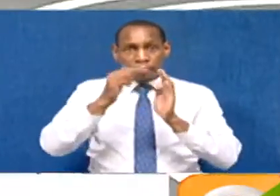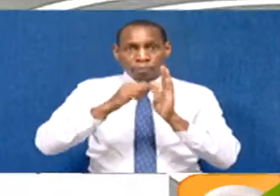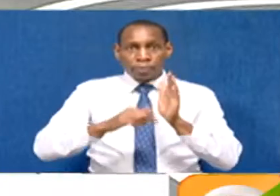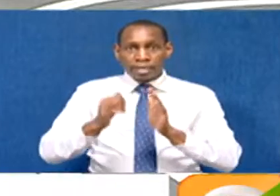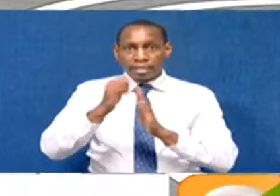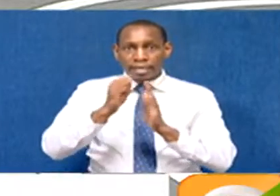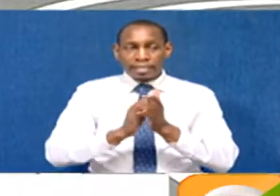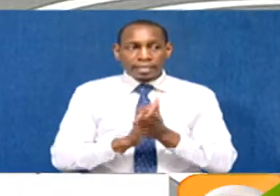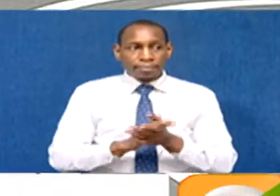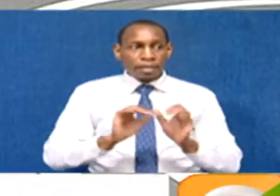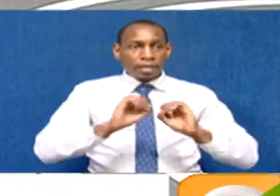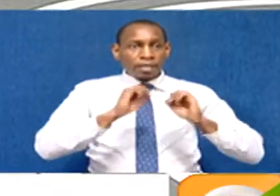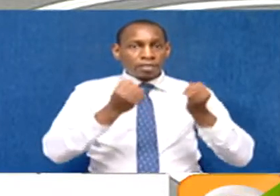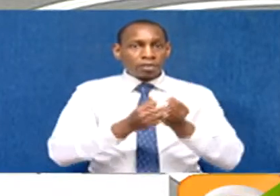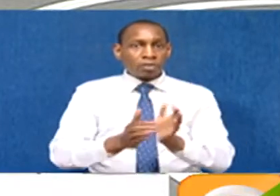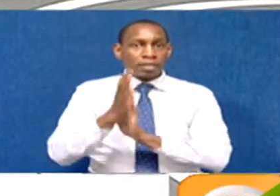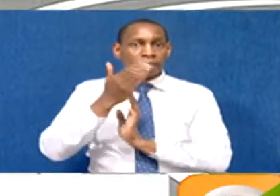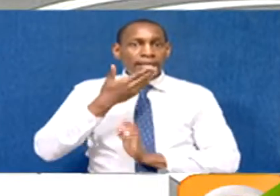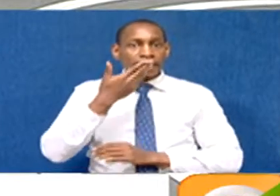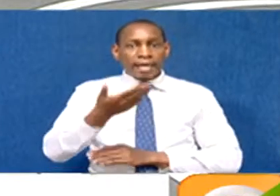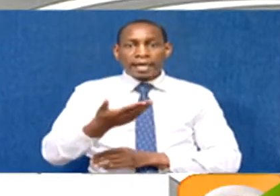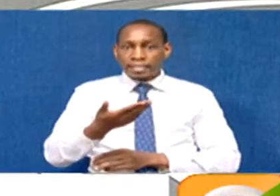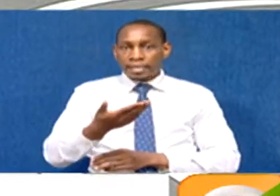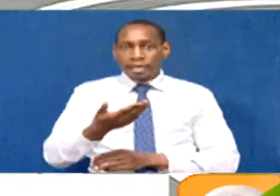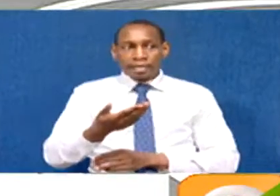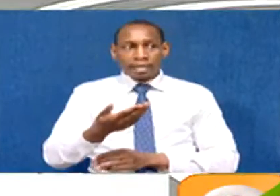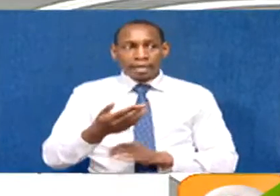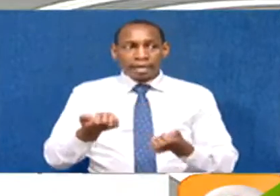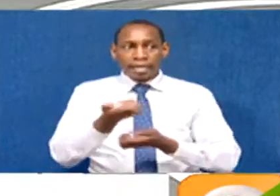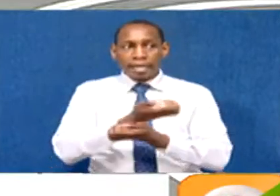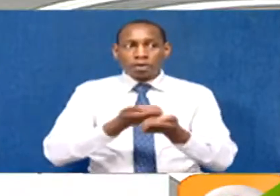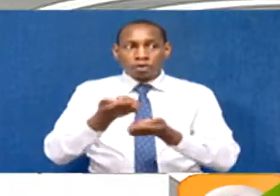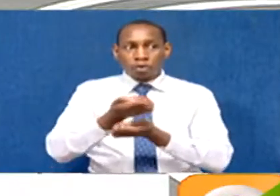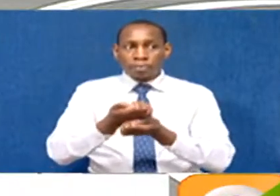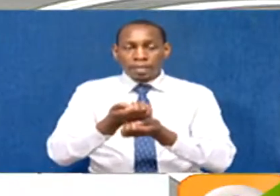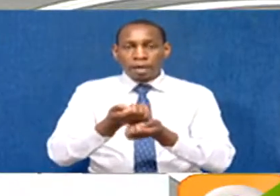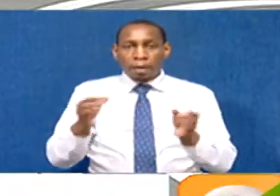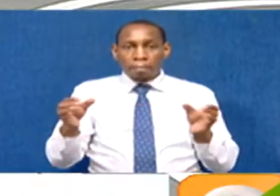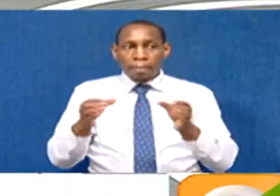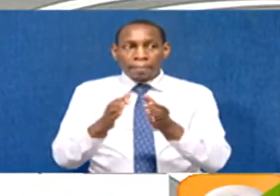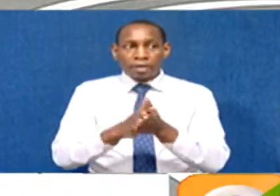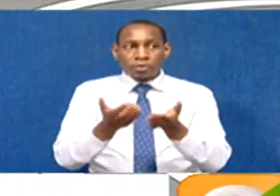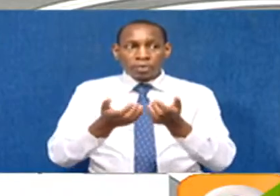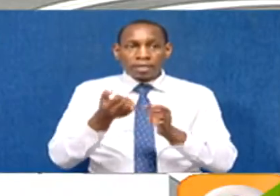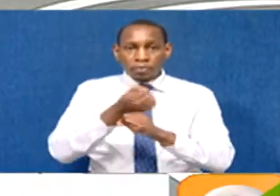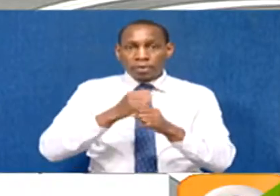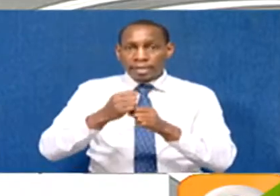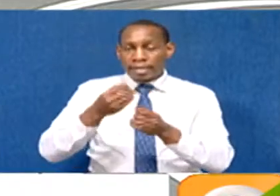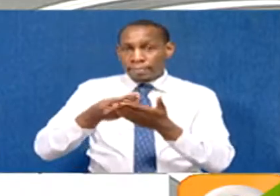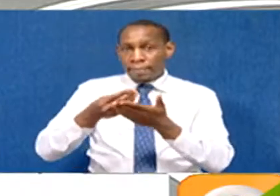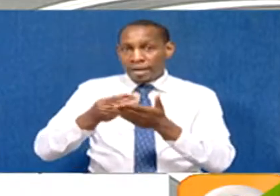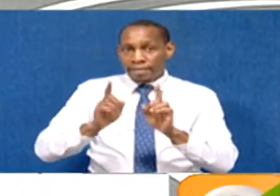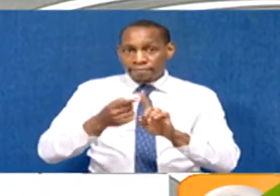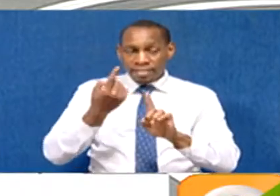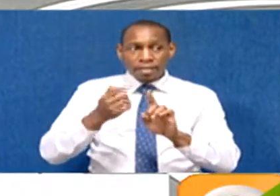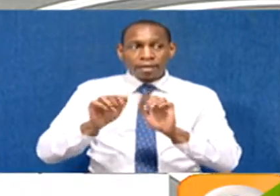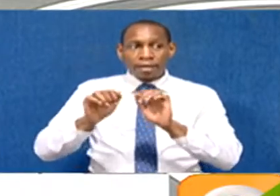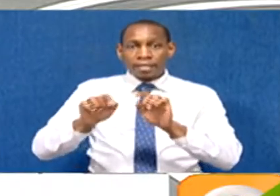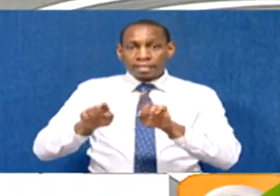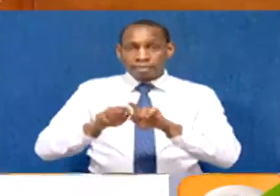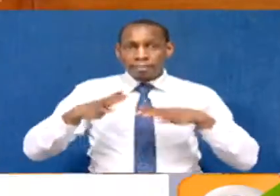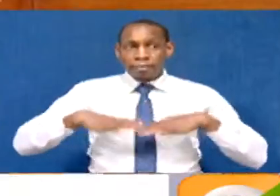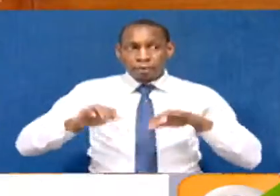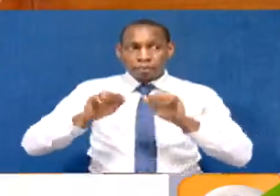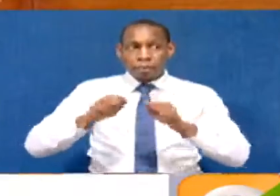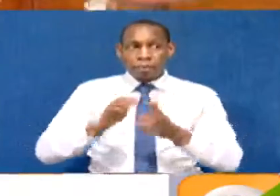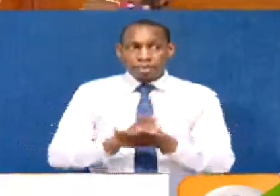security has never been an answer to an economy that has been run down. we need to create more money to be for people to